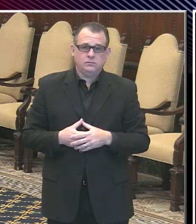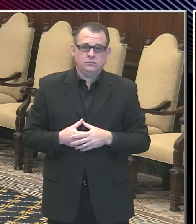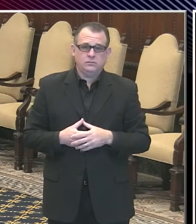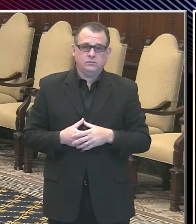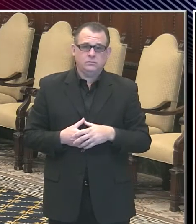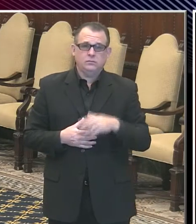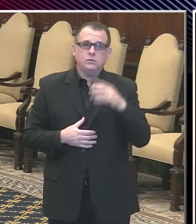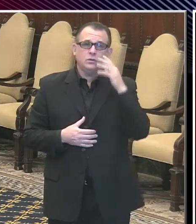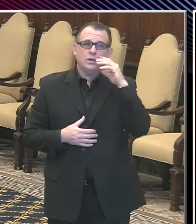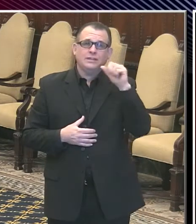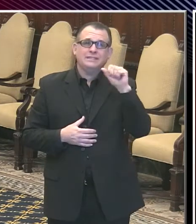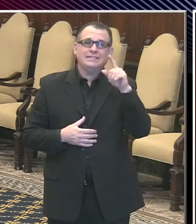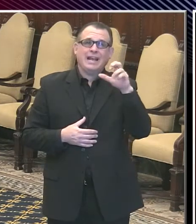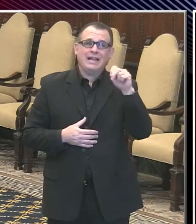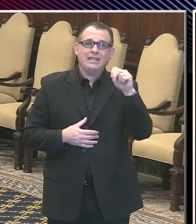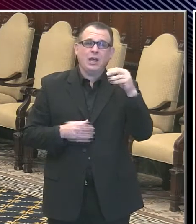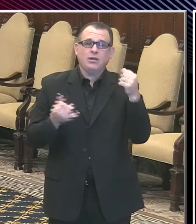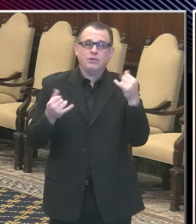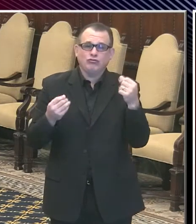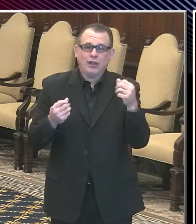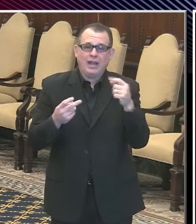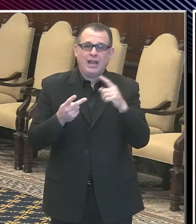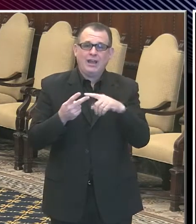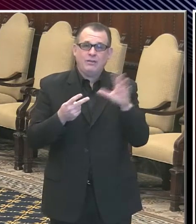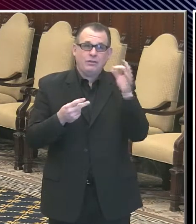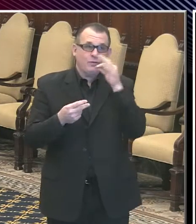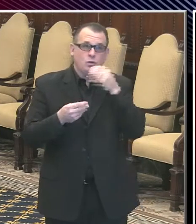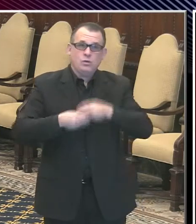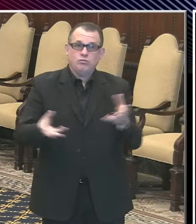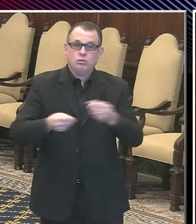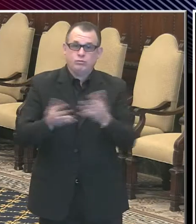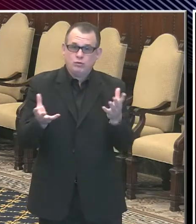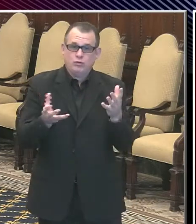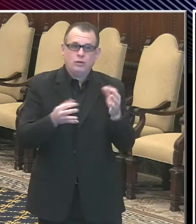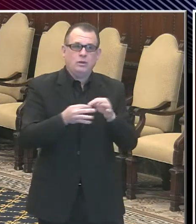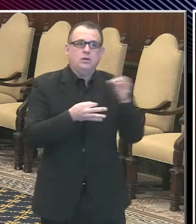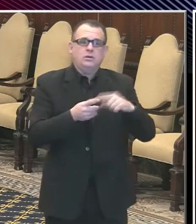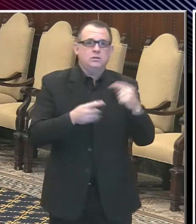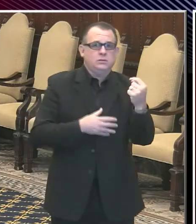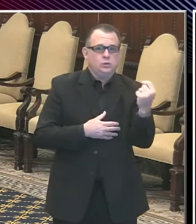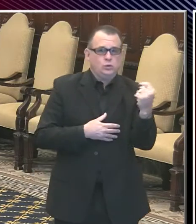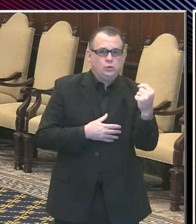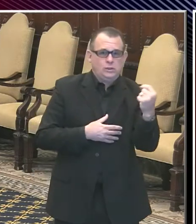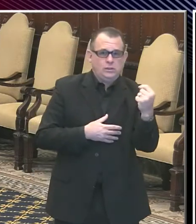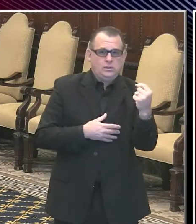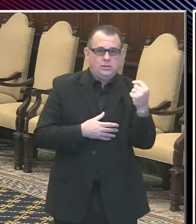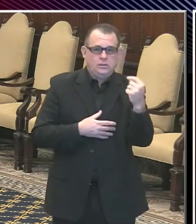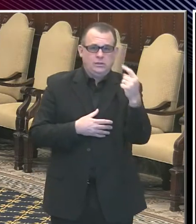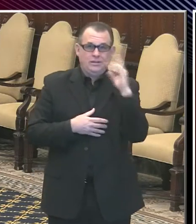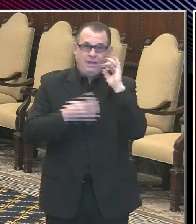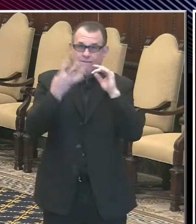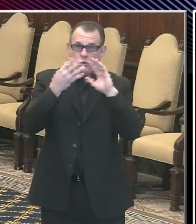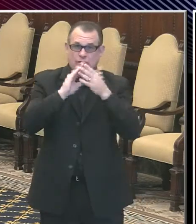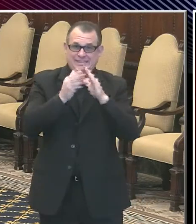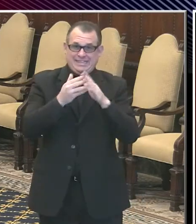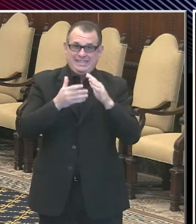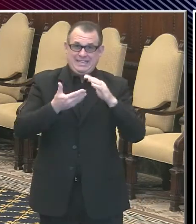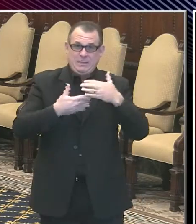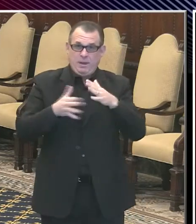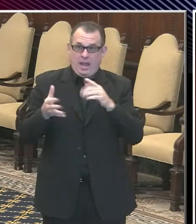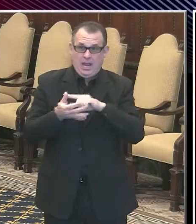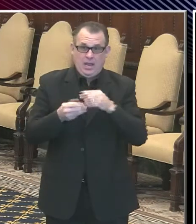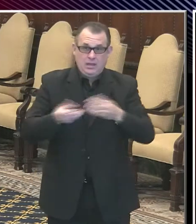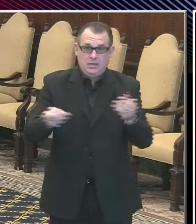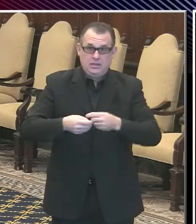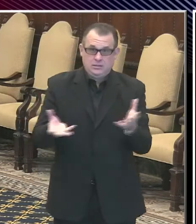rescheduled to Tuesday, May 26th. The 40 city-supported food box distribution sites will be closed on Memorial Day.